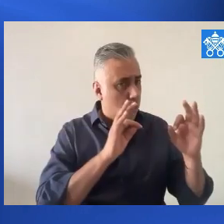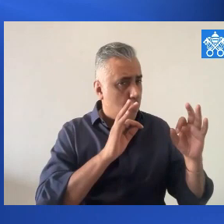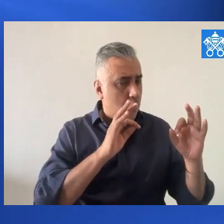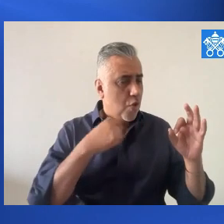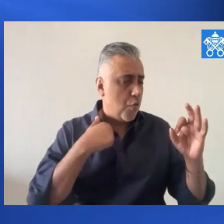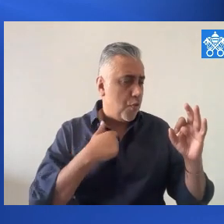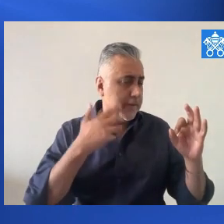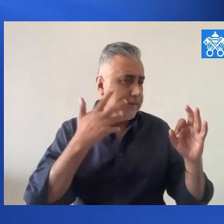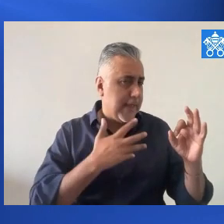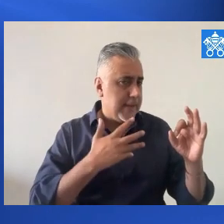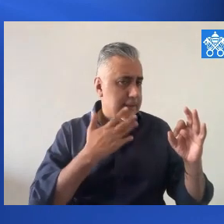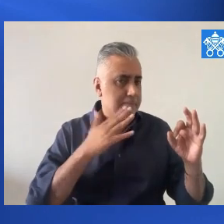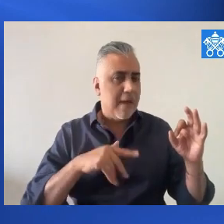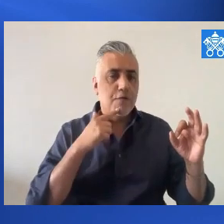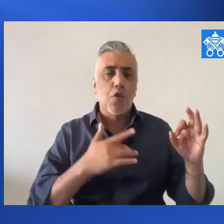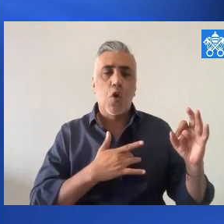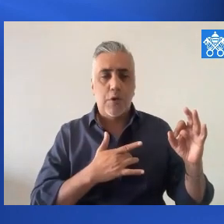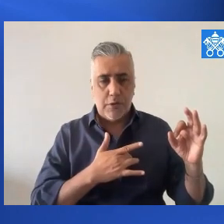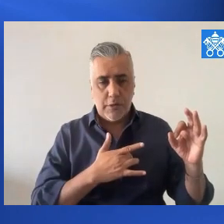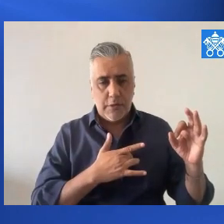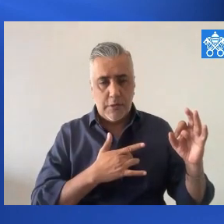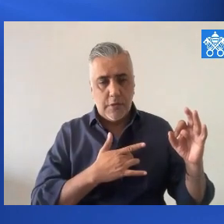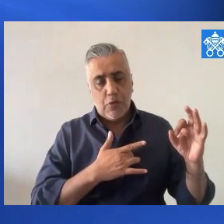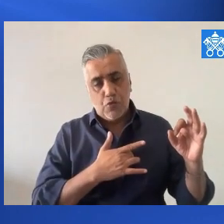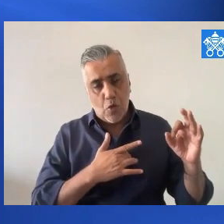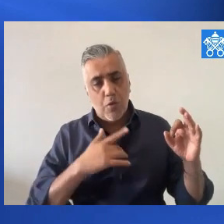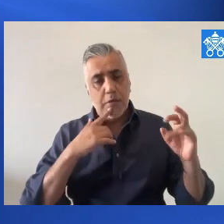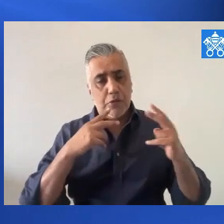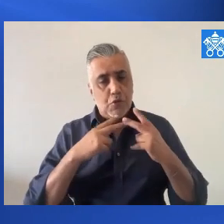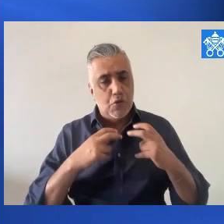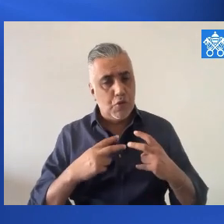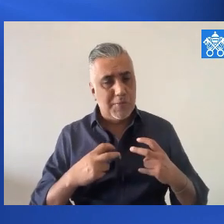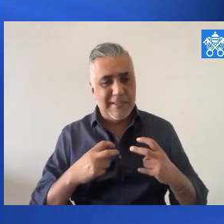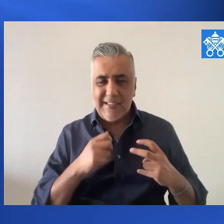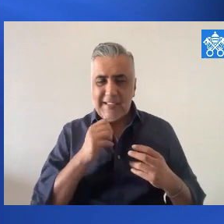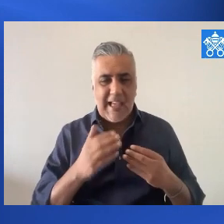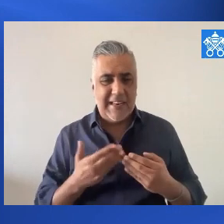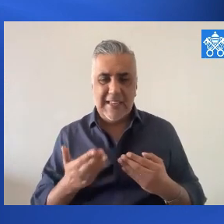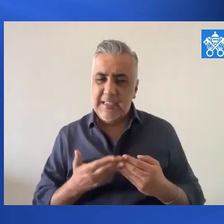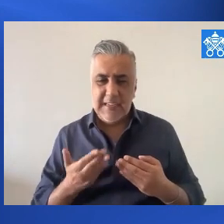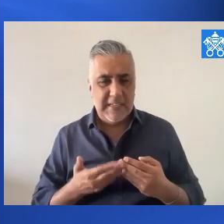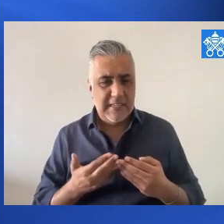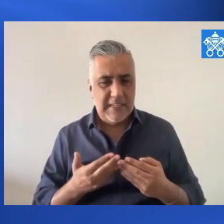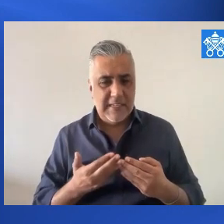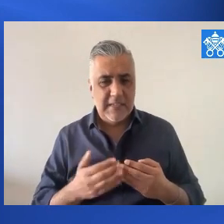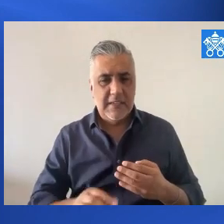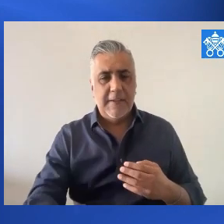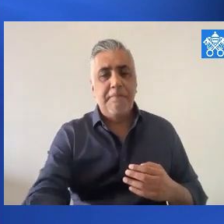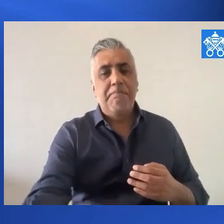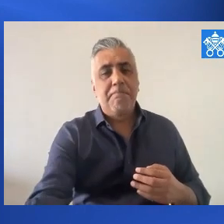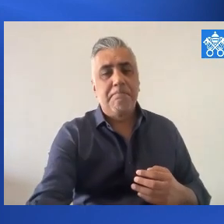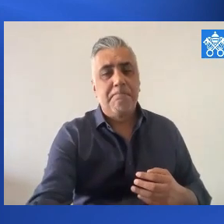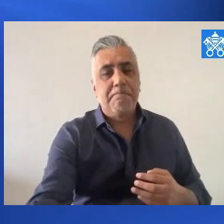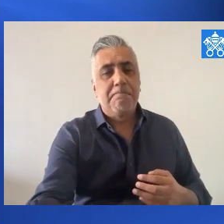from the Lord, we're sad. It's bad for the heart. So discerning is